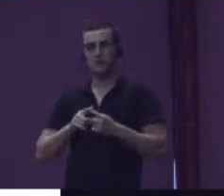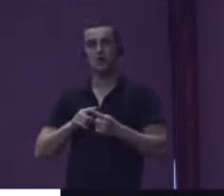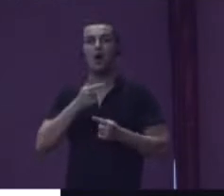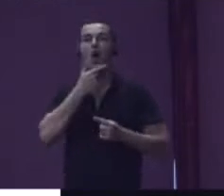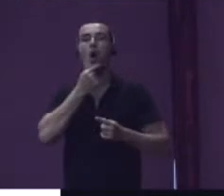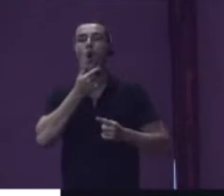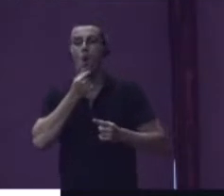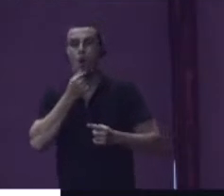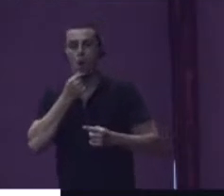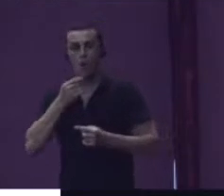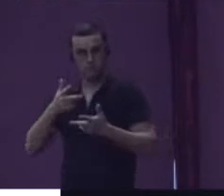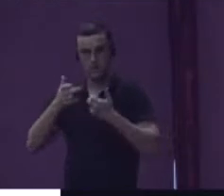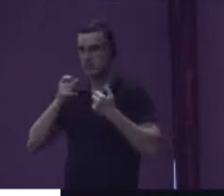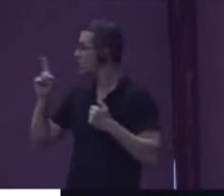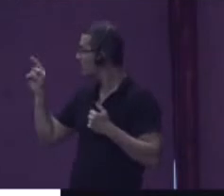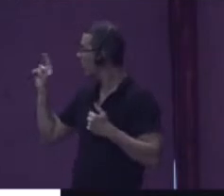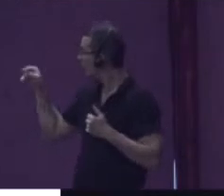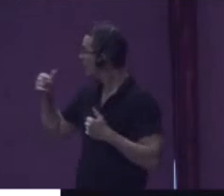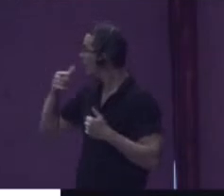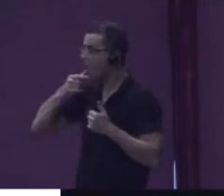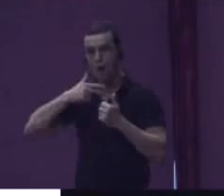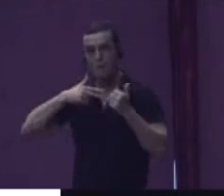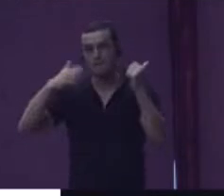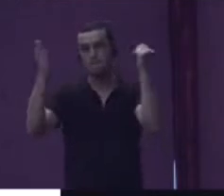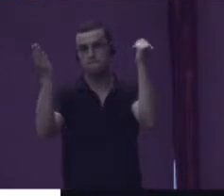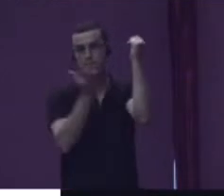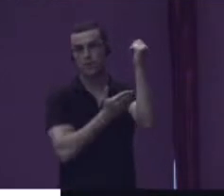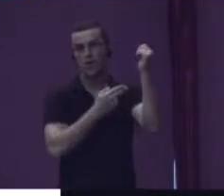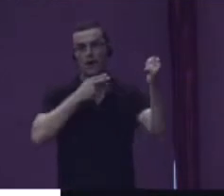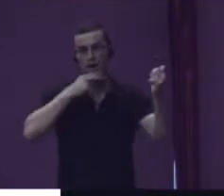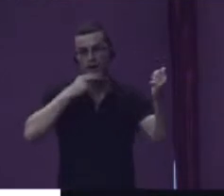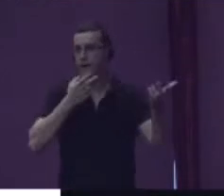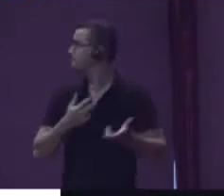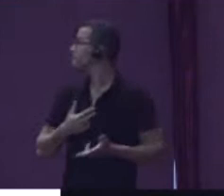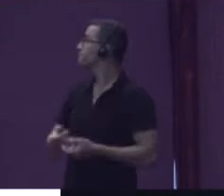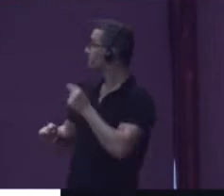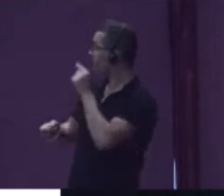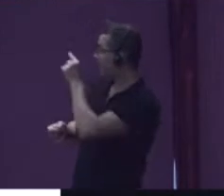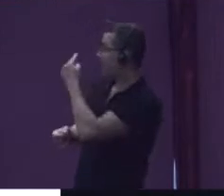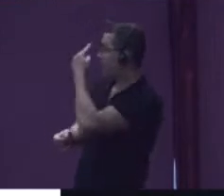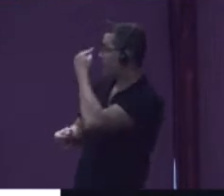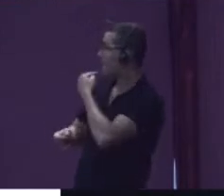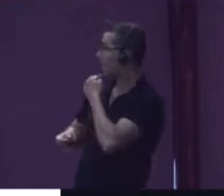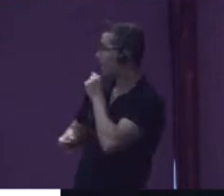Now, if you look at this picture, this is a small branch of a river that